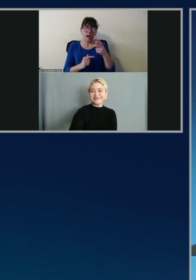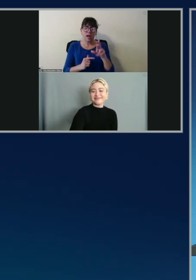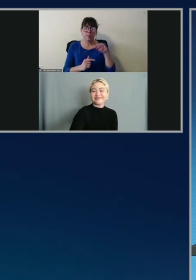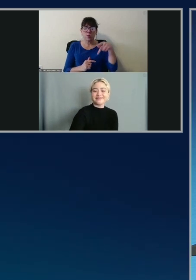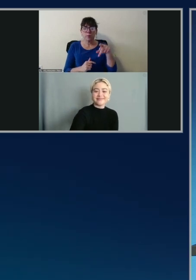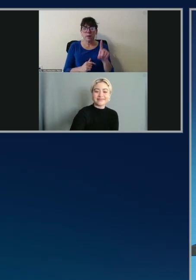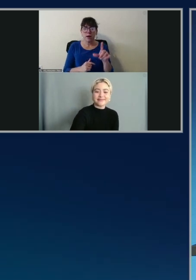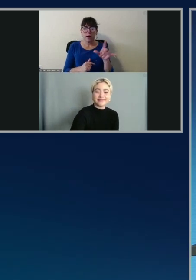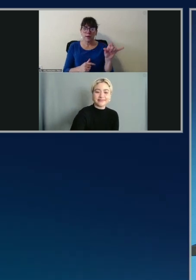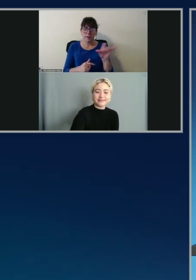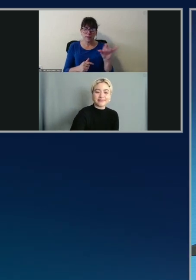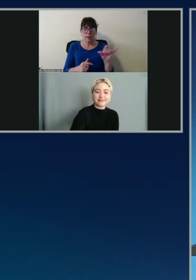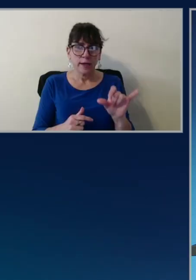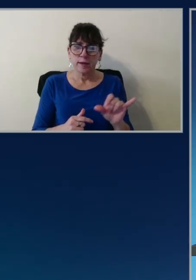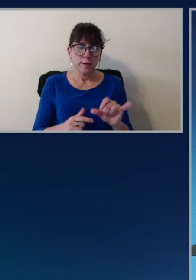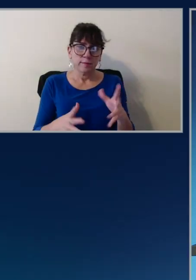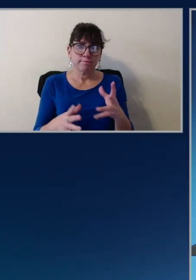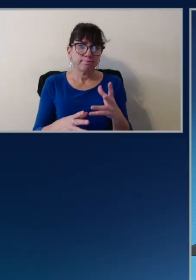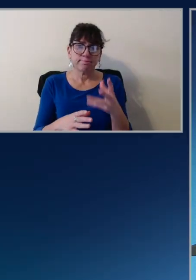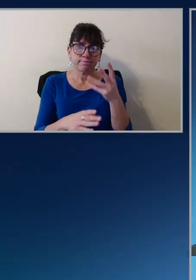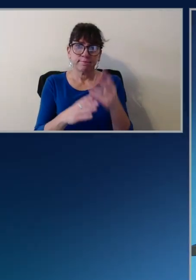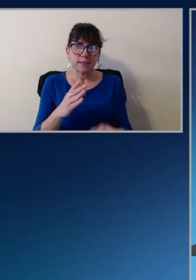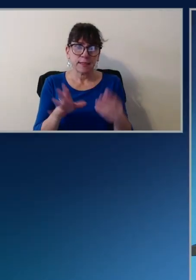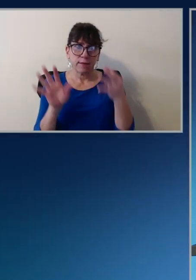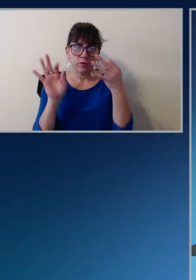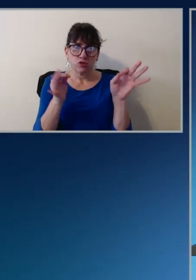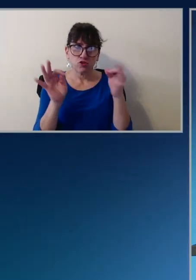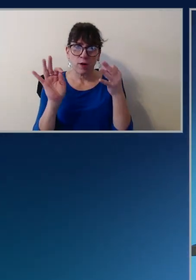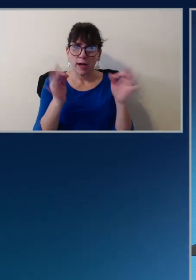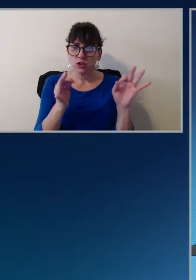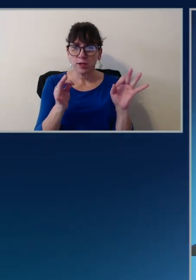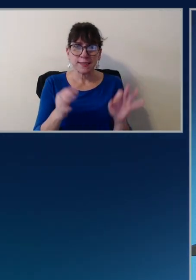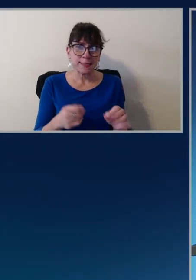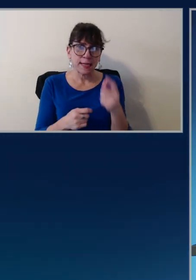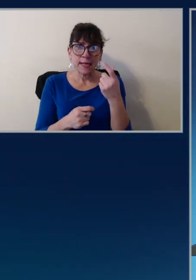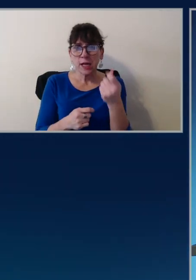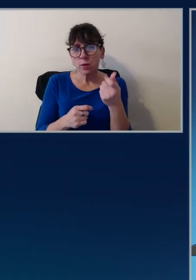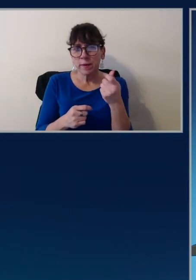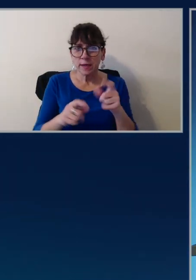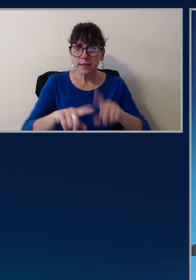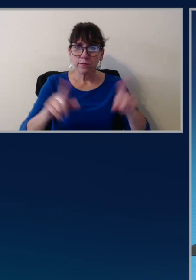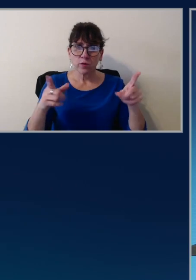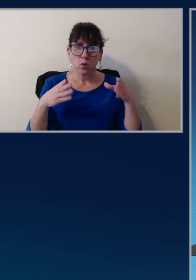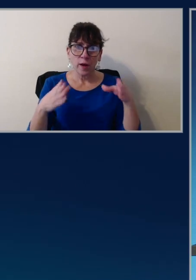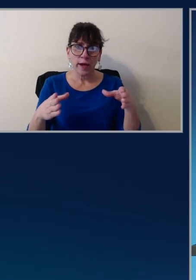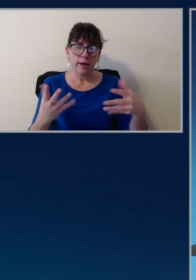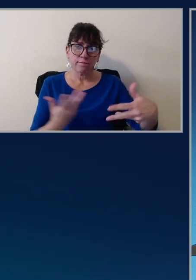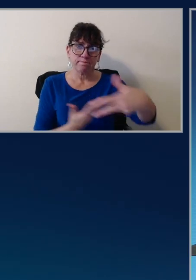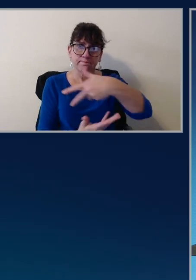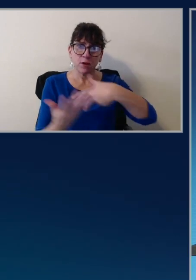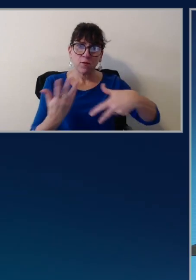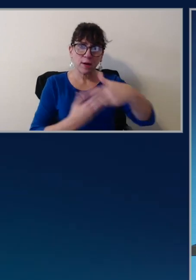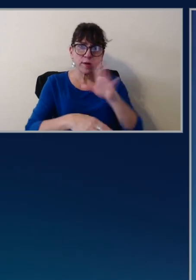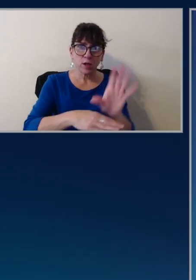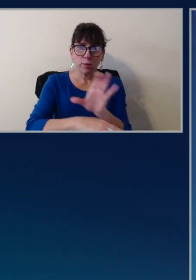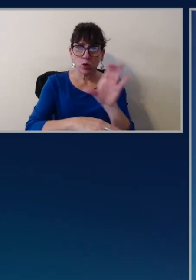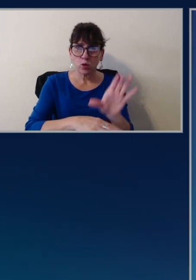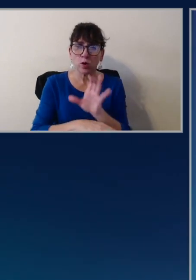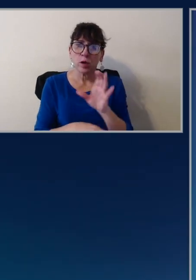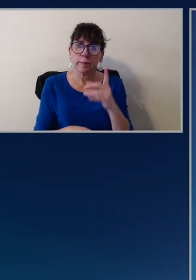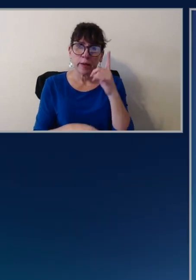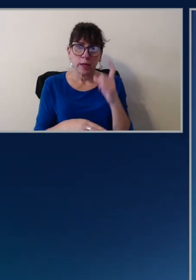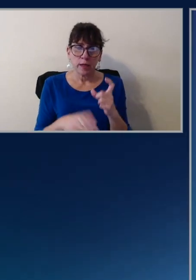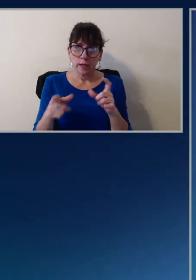devoid of abstractions, if that makes sense. It's like slightly, it's a different way of interacting with the compute, really, because in